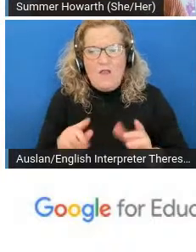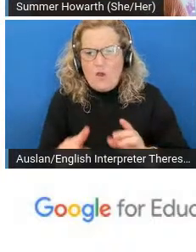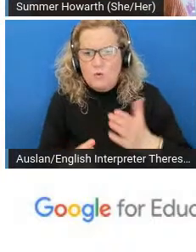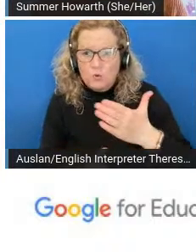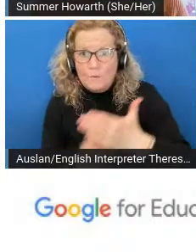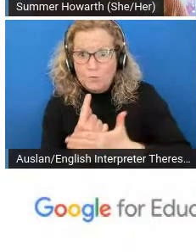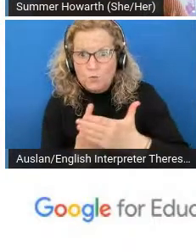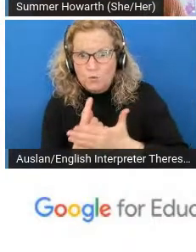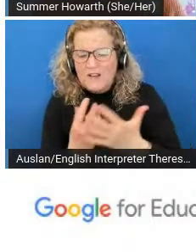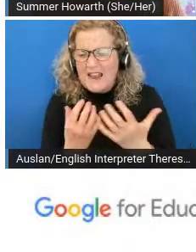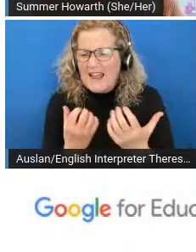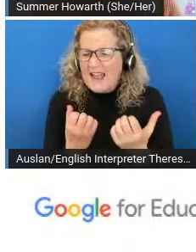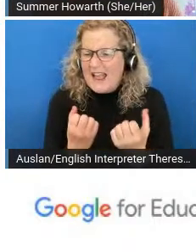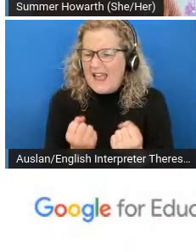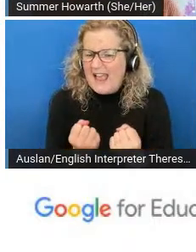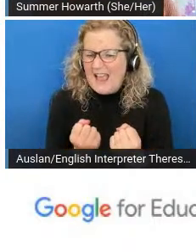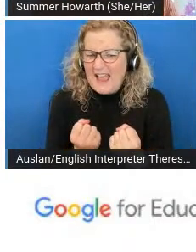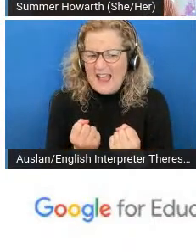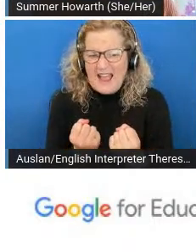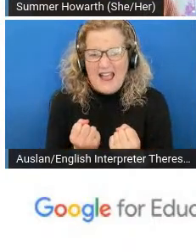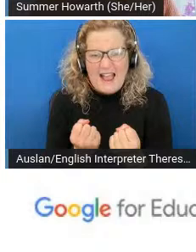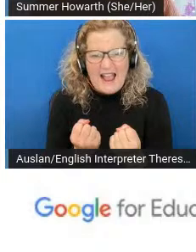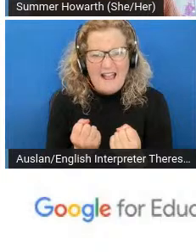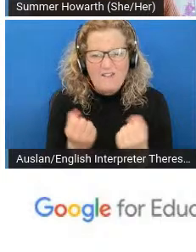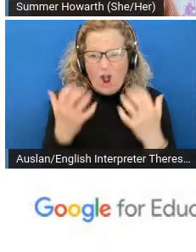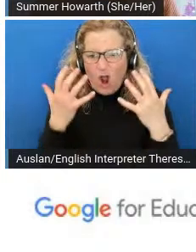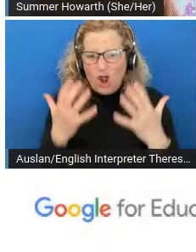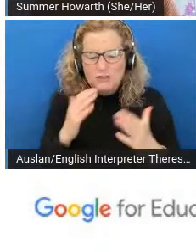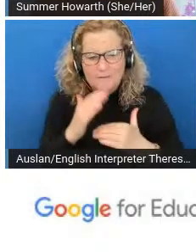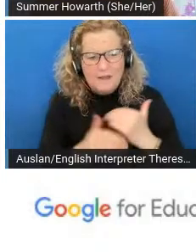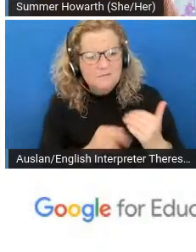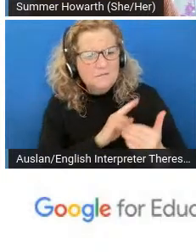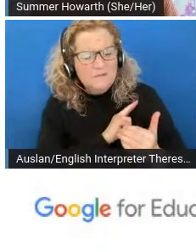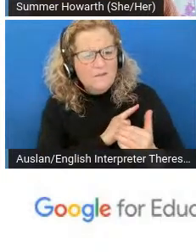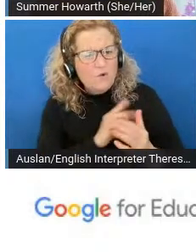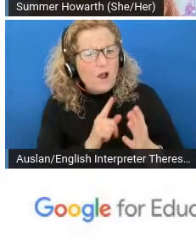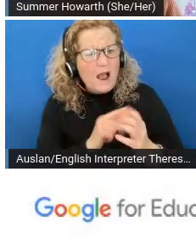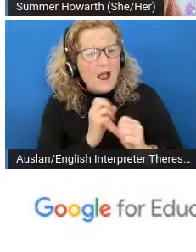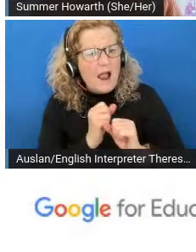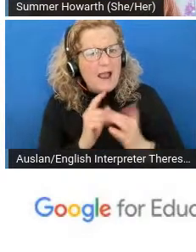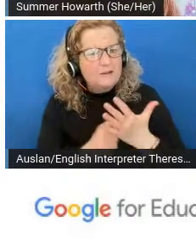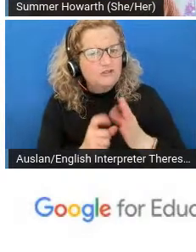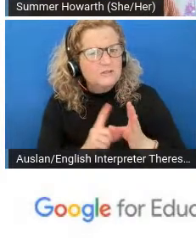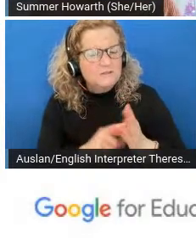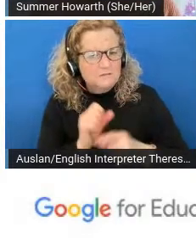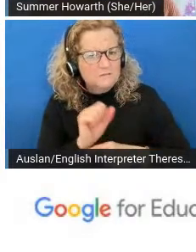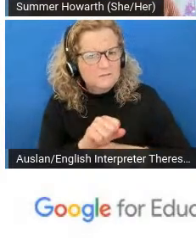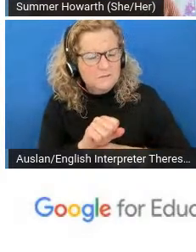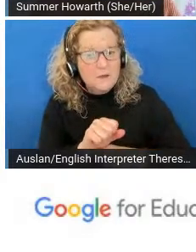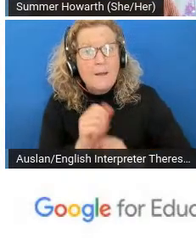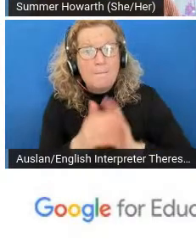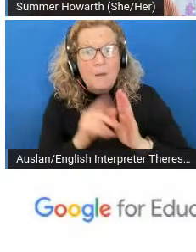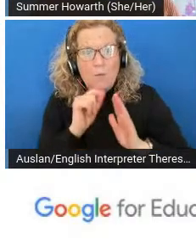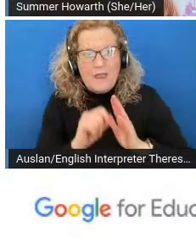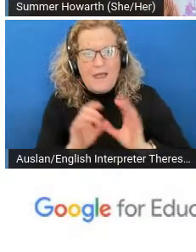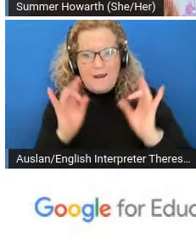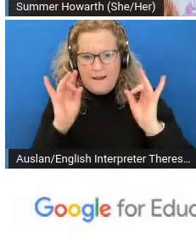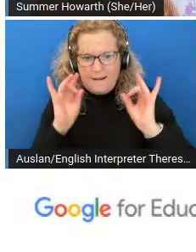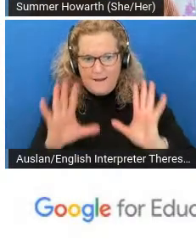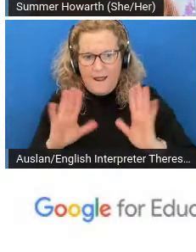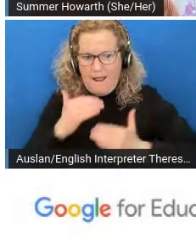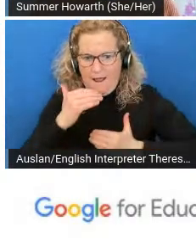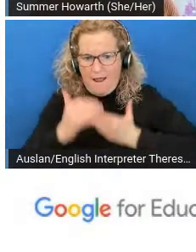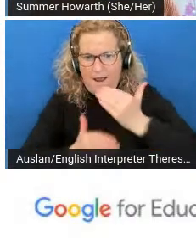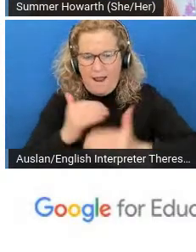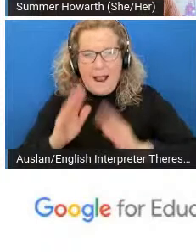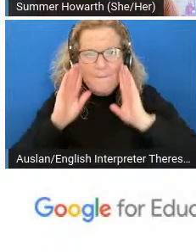so much around that sort of agency responsibility. We're able to really activate some amazing things in